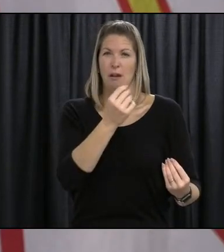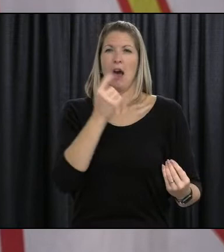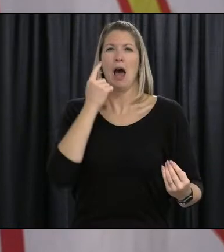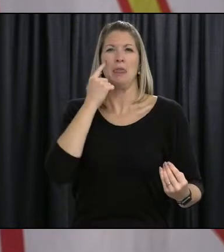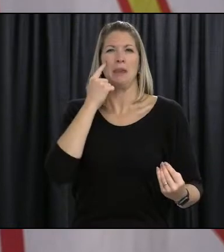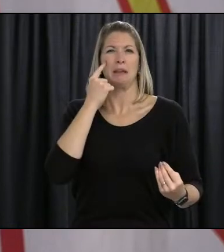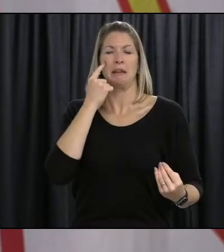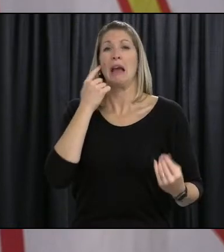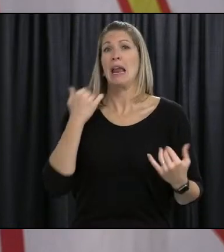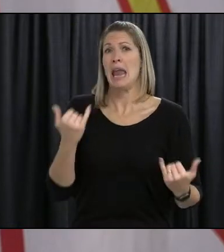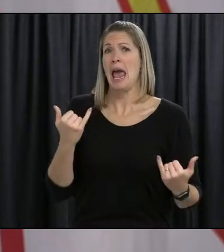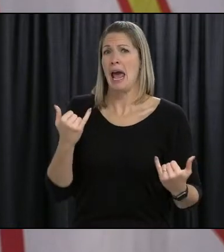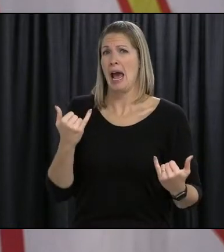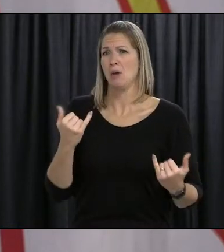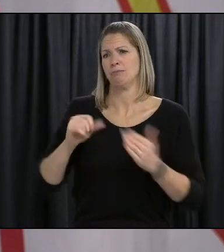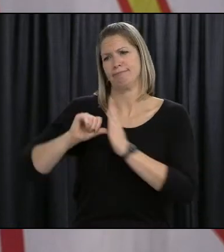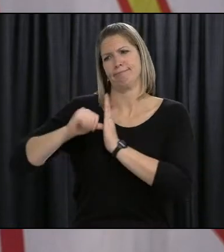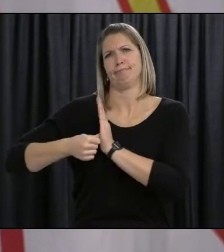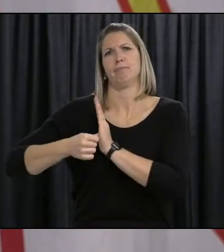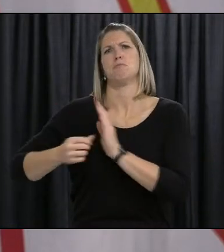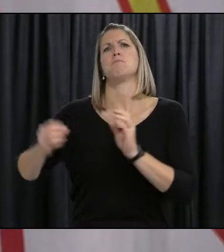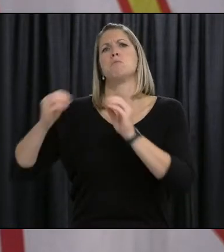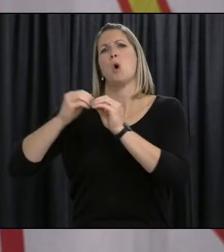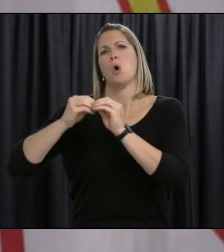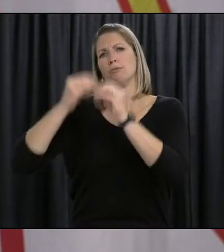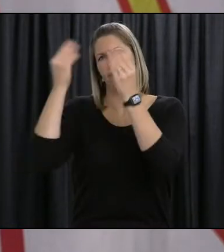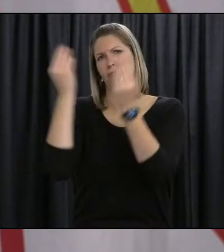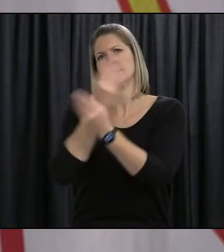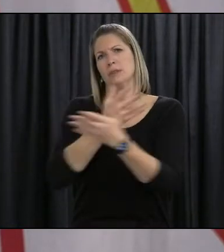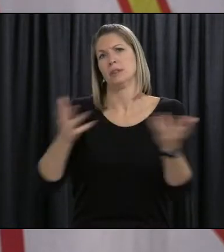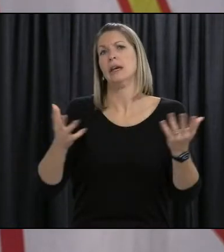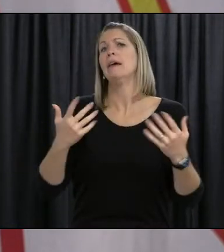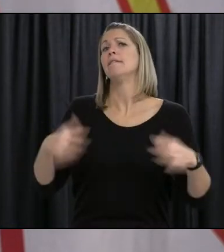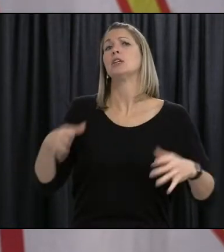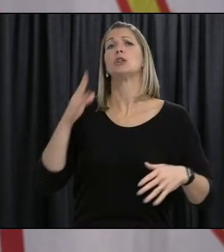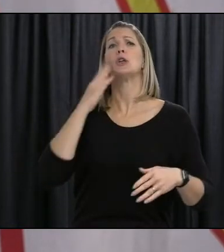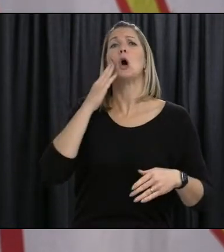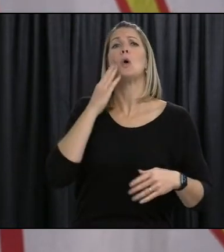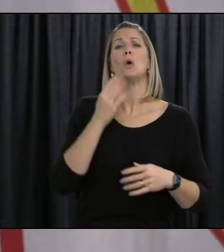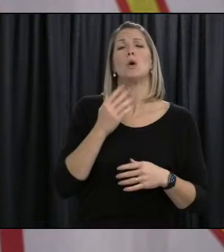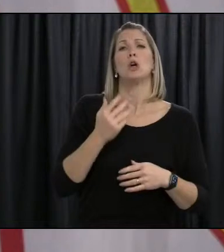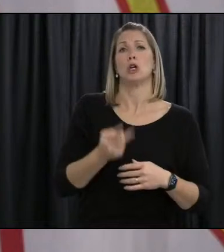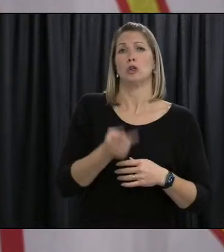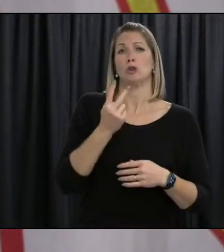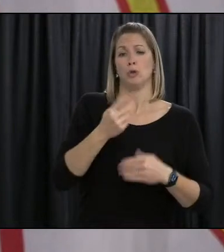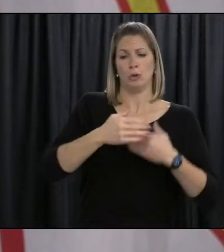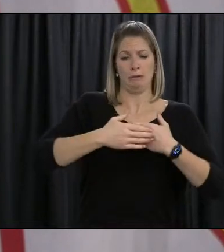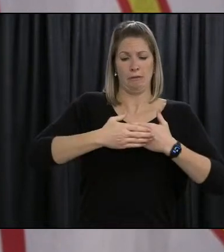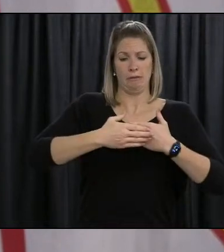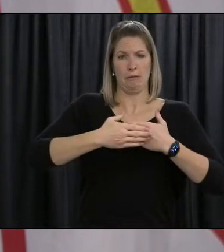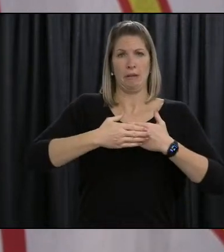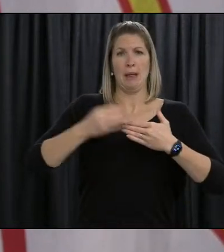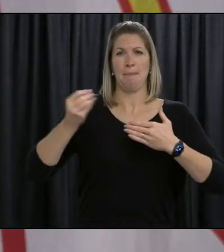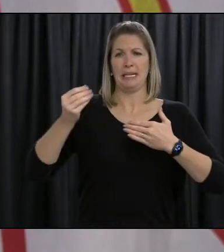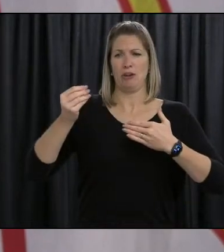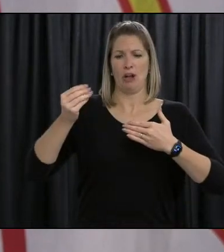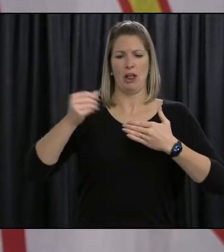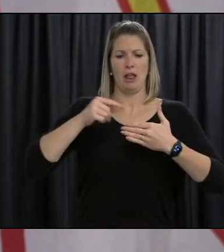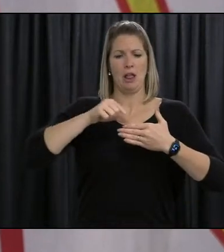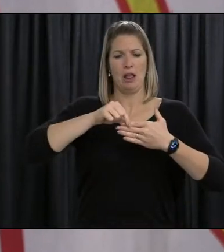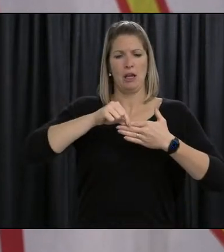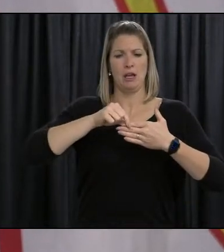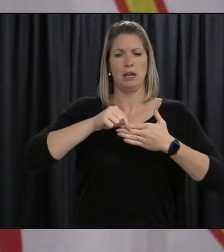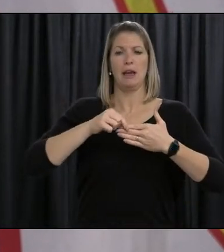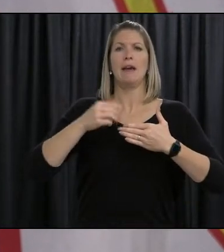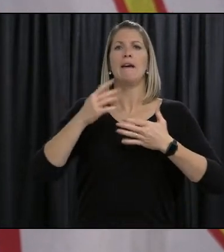revisit the mask situation. So certainly we know that a 3-layer mask with a layer, so 2 layers of material with a layer of filter in